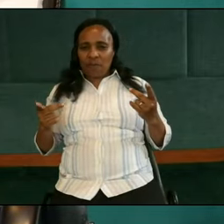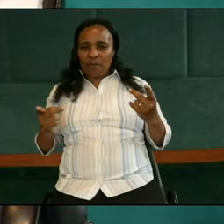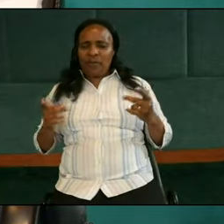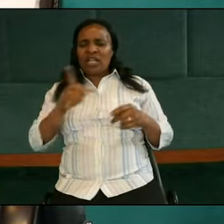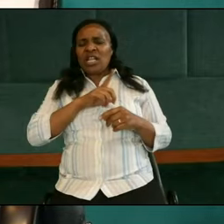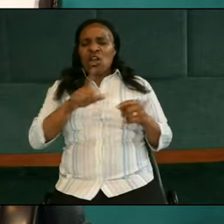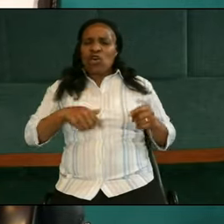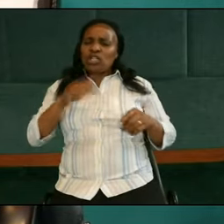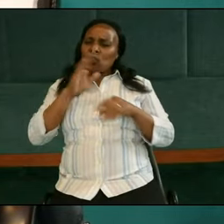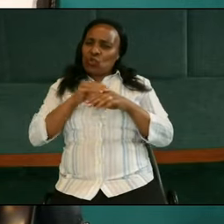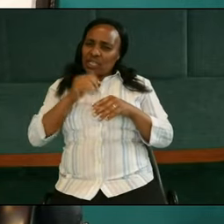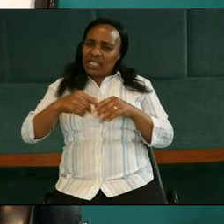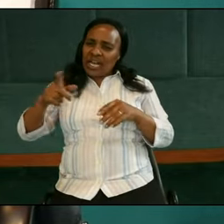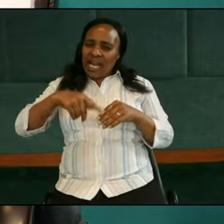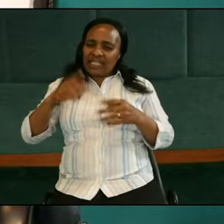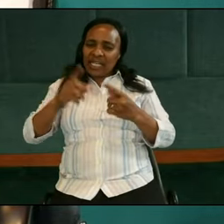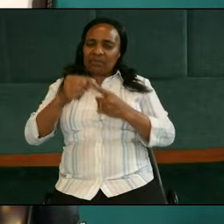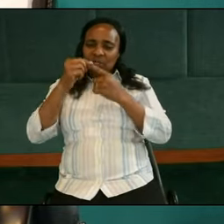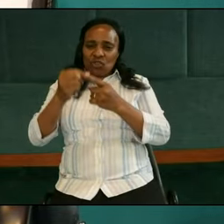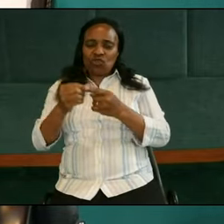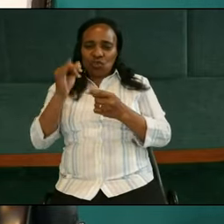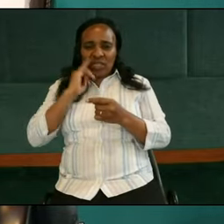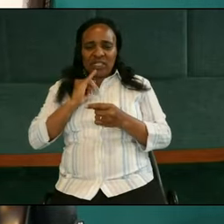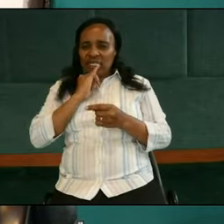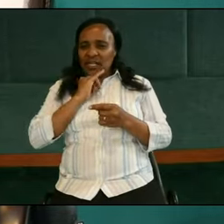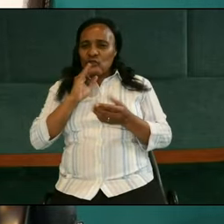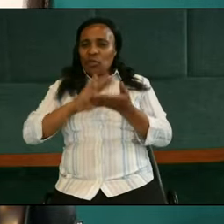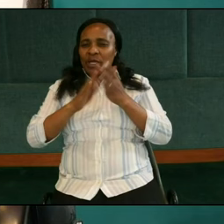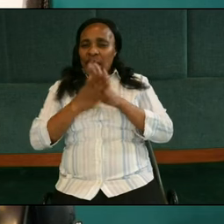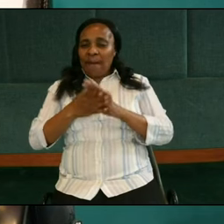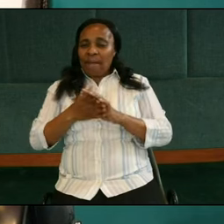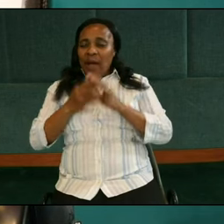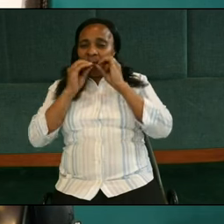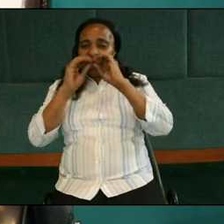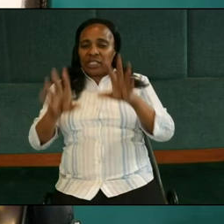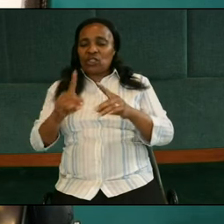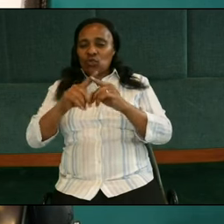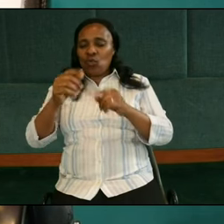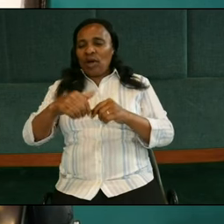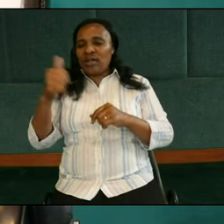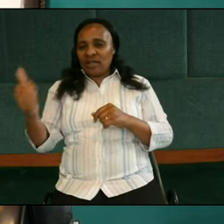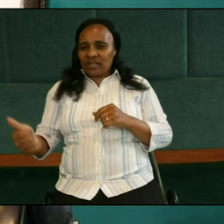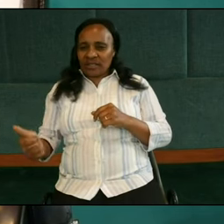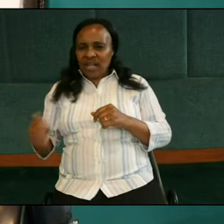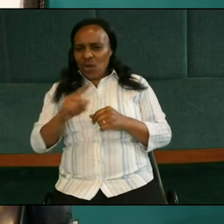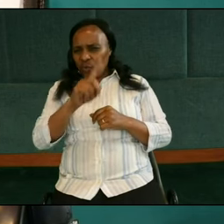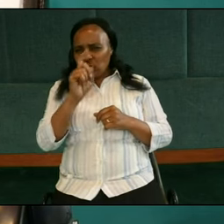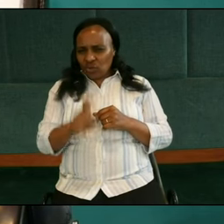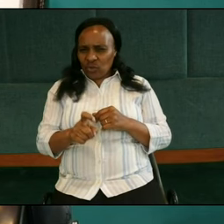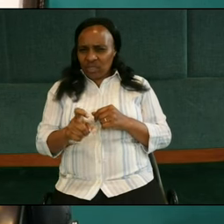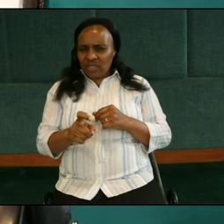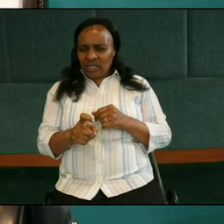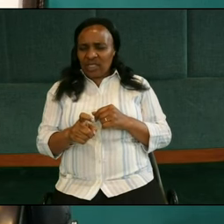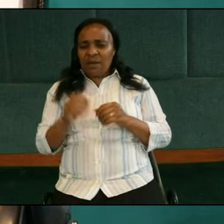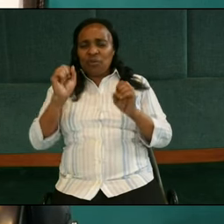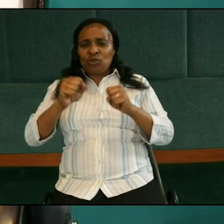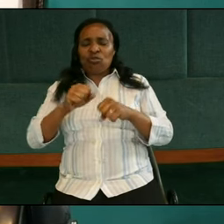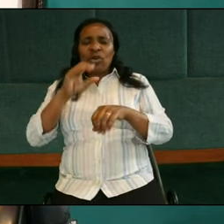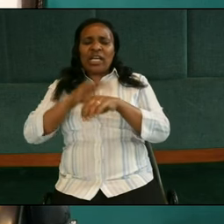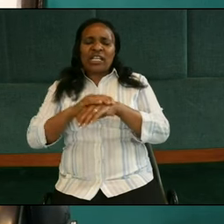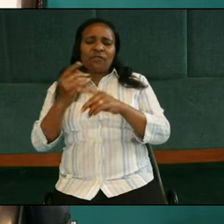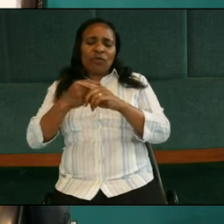the Lord is calling us as spiritual Israel to become a blessing unto others. And a question that we can get from this